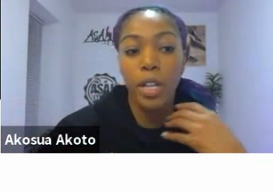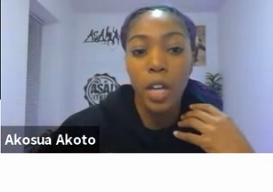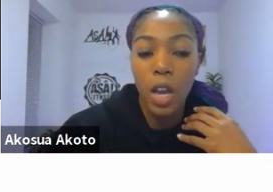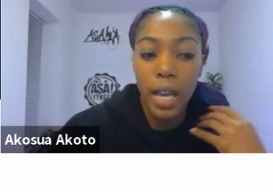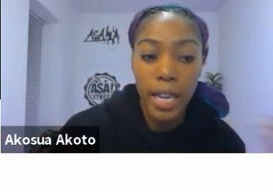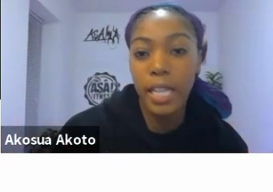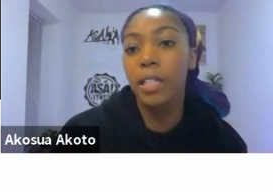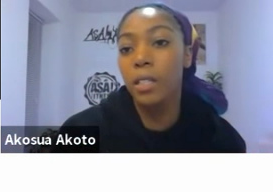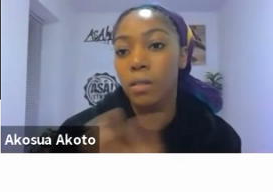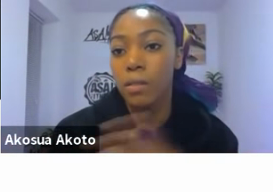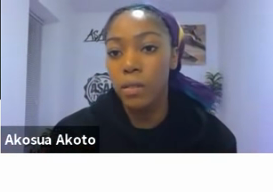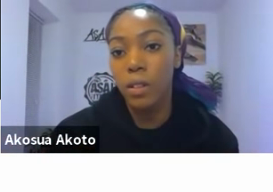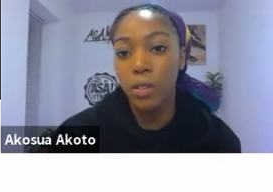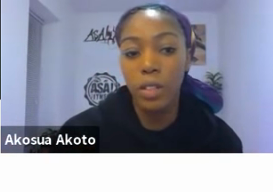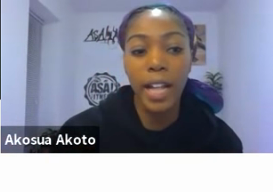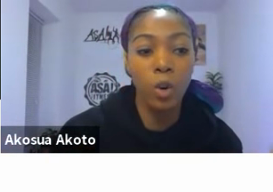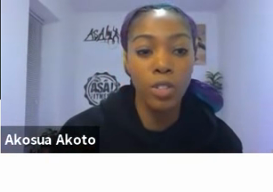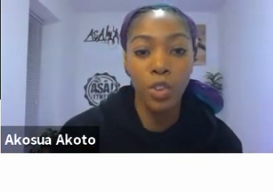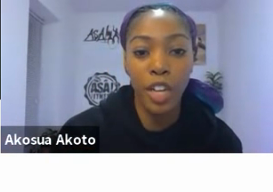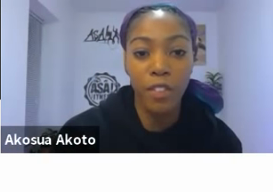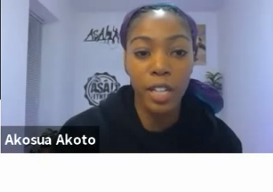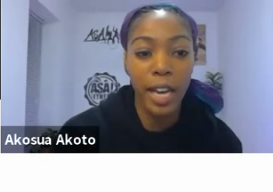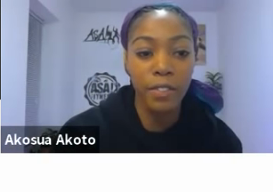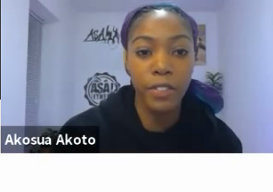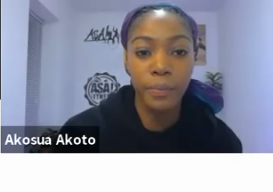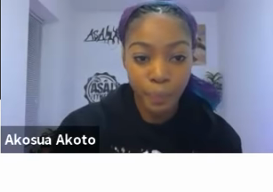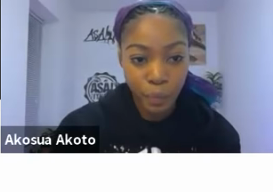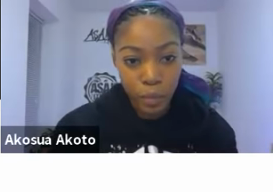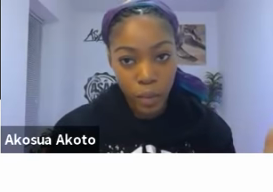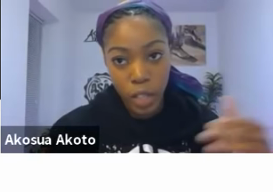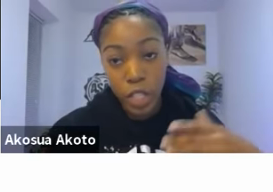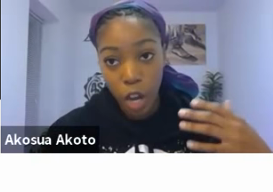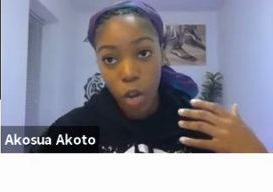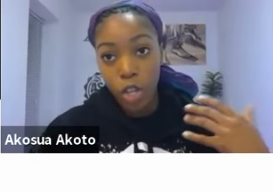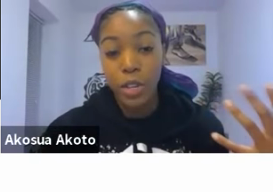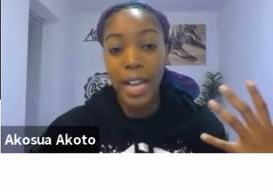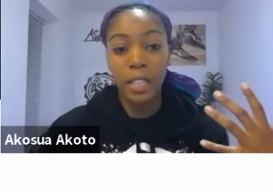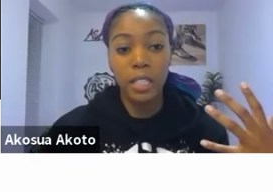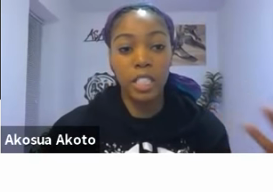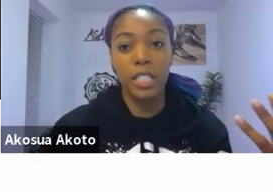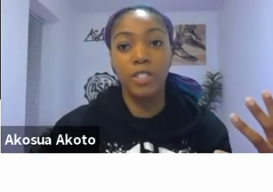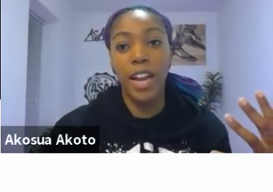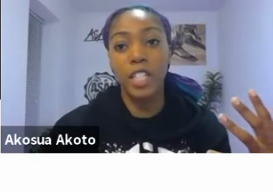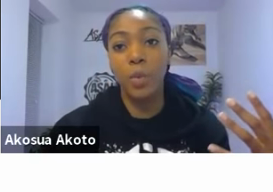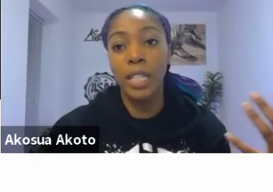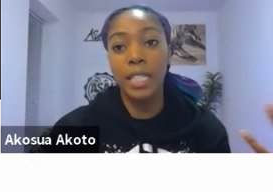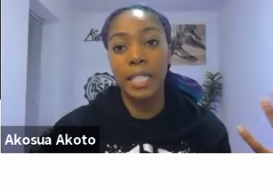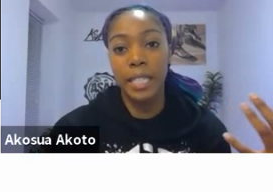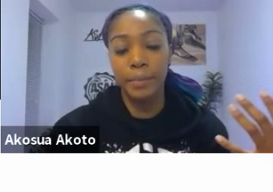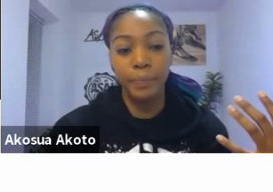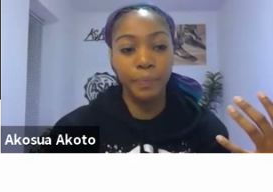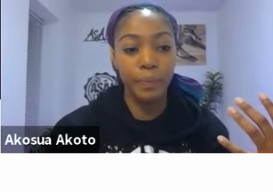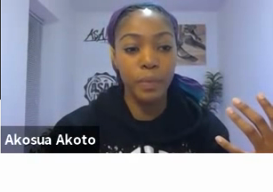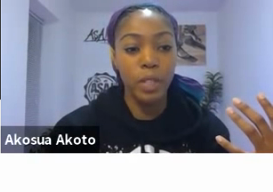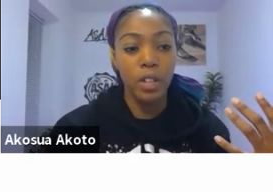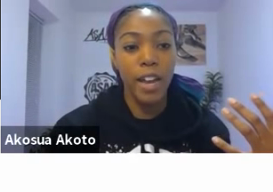someone in that whole story of her life. So you got the gist, right? So we're going to test